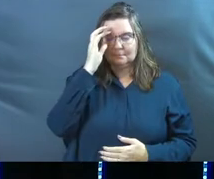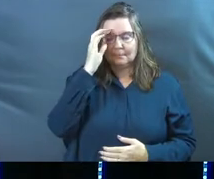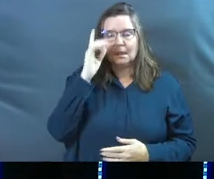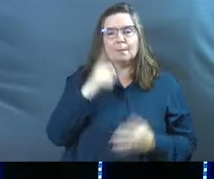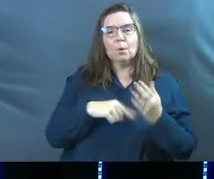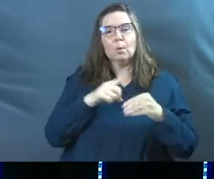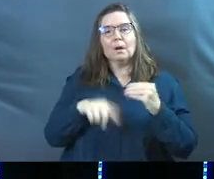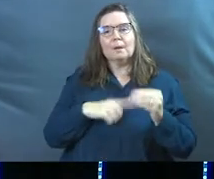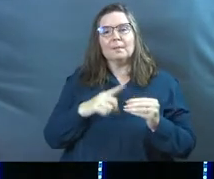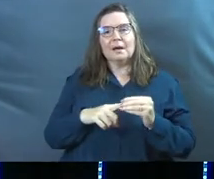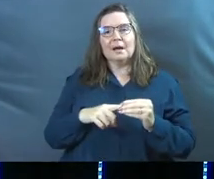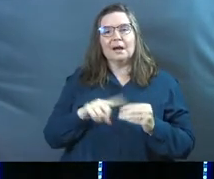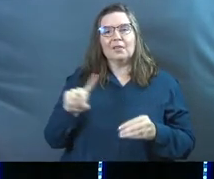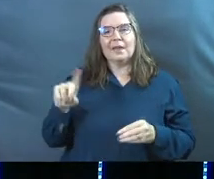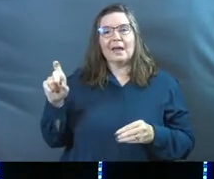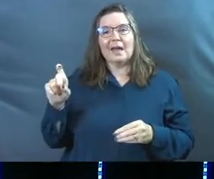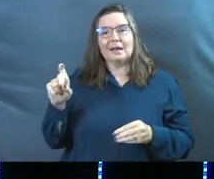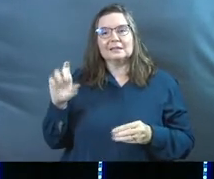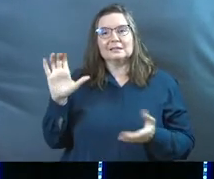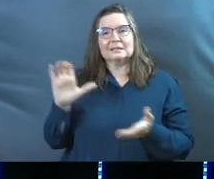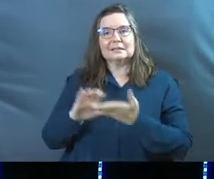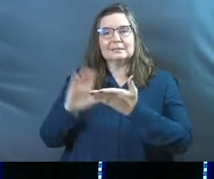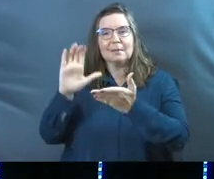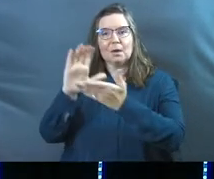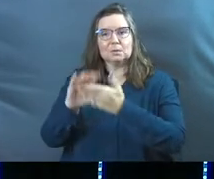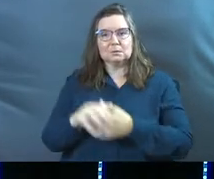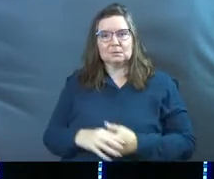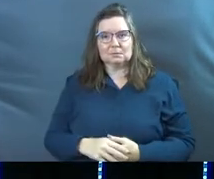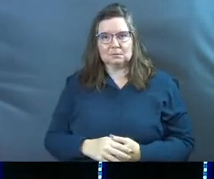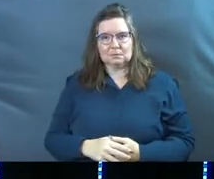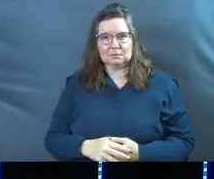But what about that ex-spouse?